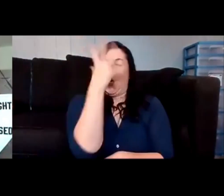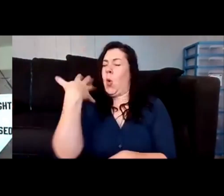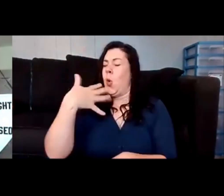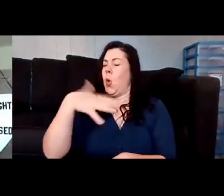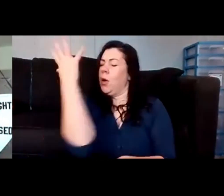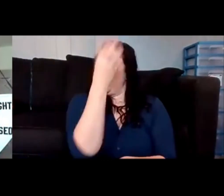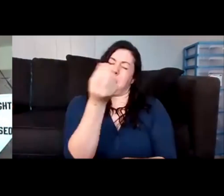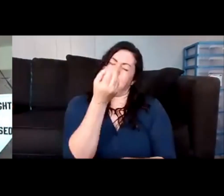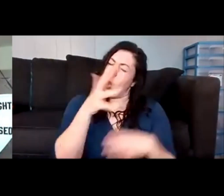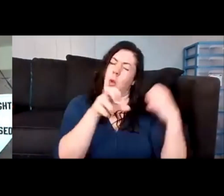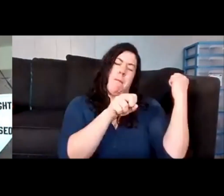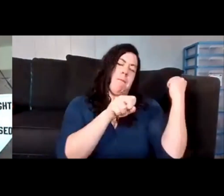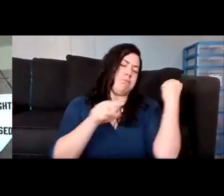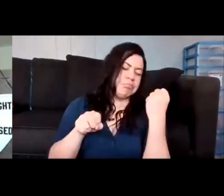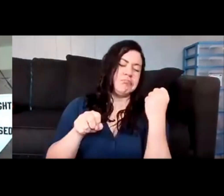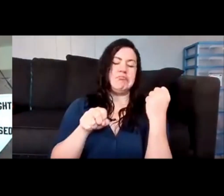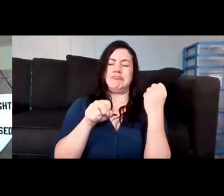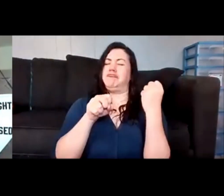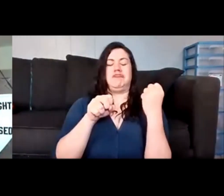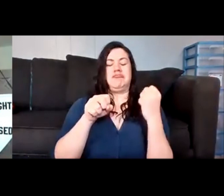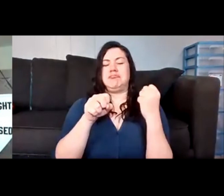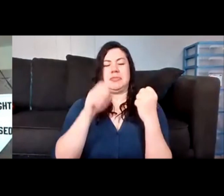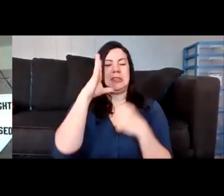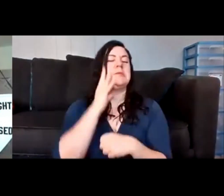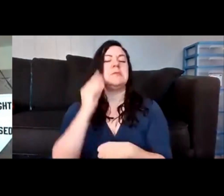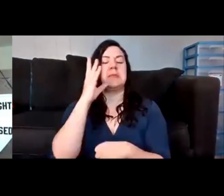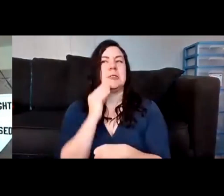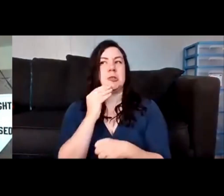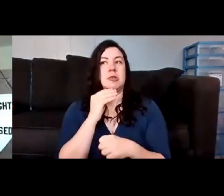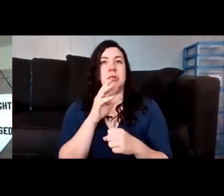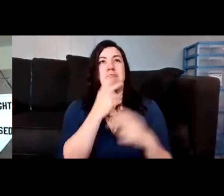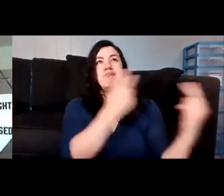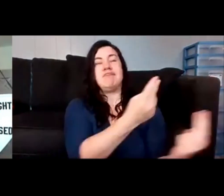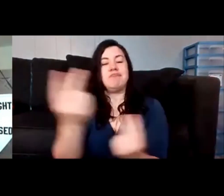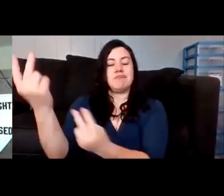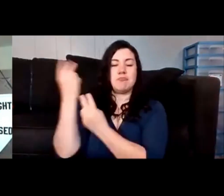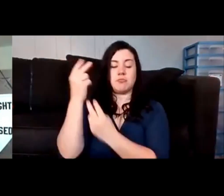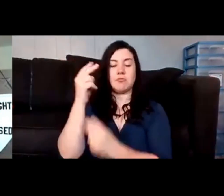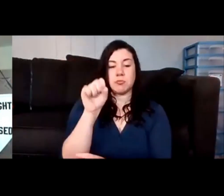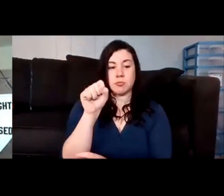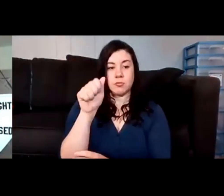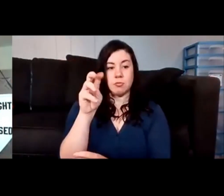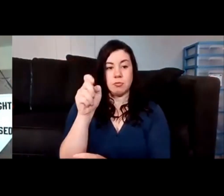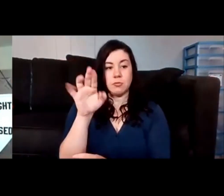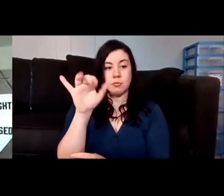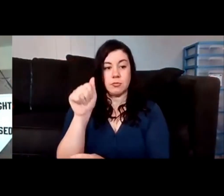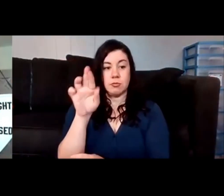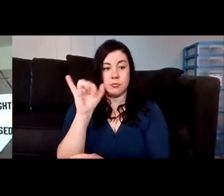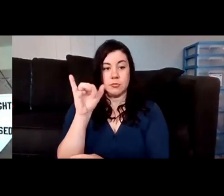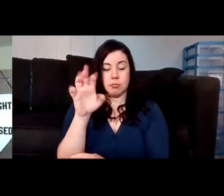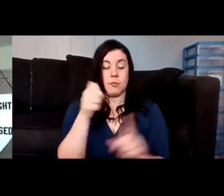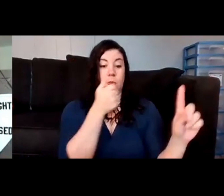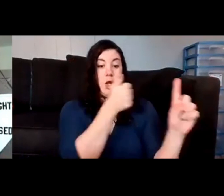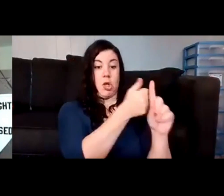And I want to really reflect on Miss Samaria Rice. She is the mother of Tamir Rice.